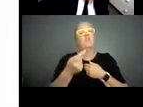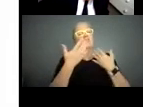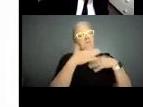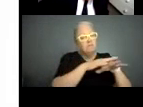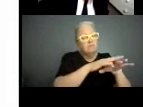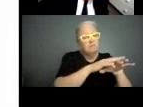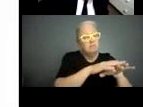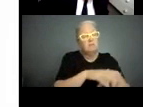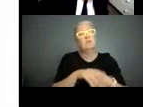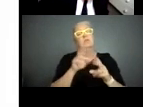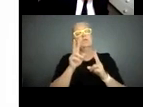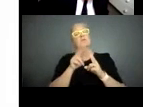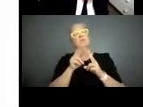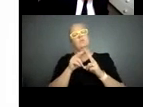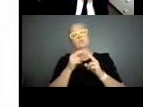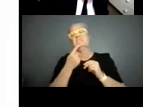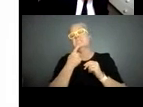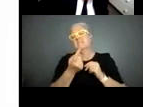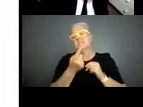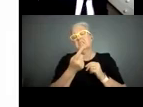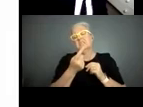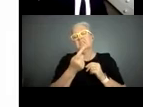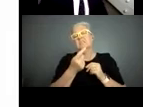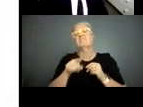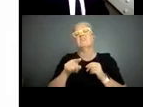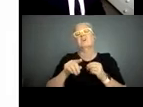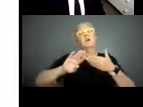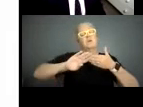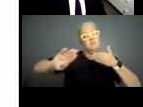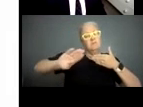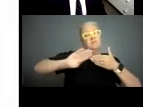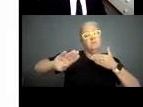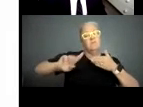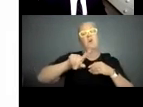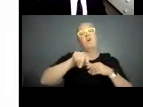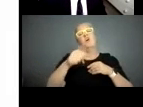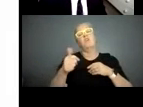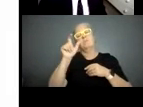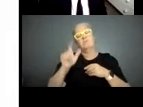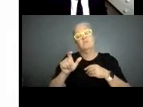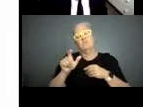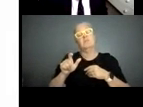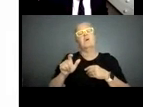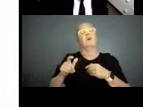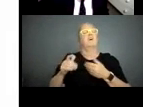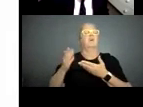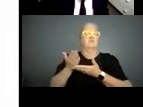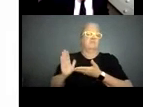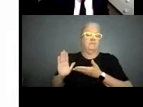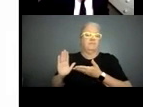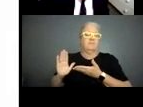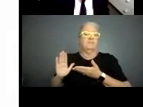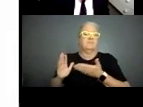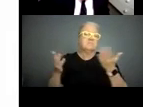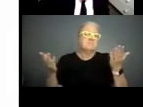2 more said segregation. Another one said exclusion. Okay. Yeah, that's